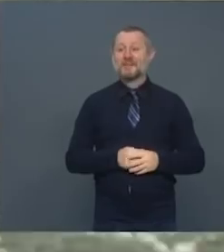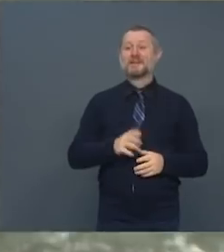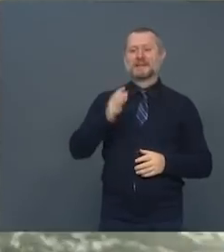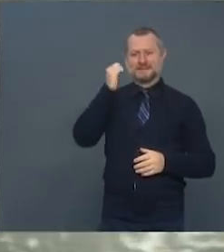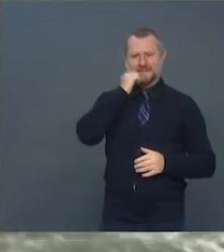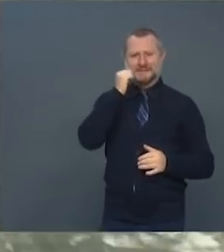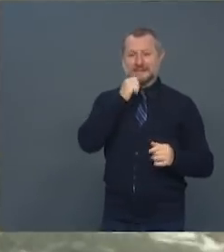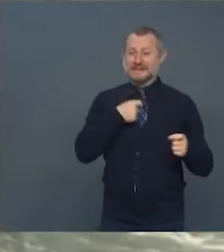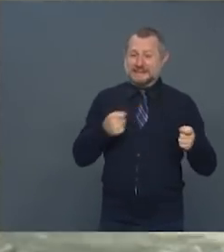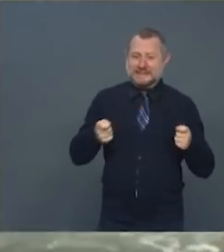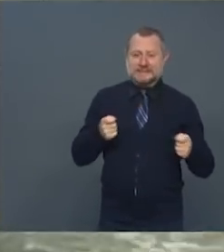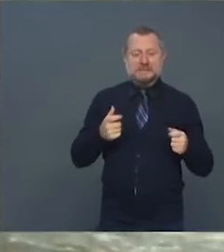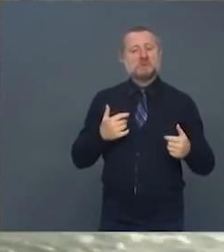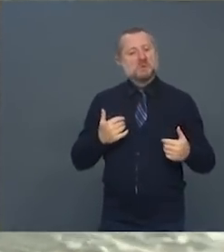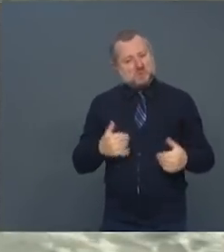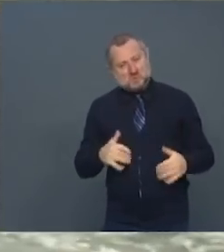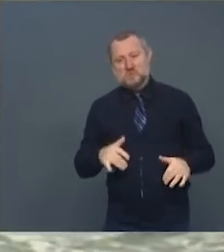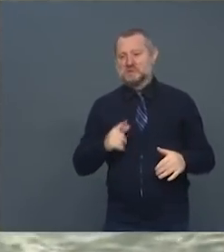a profound